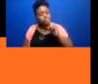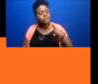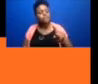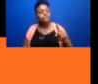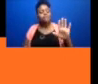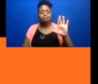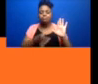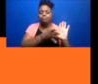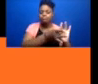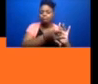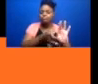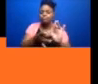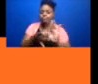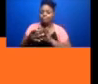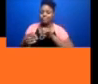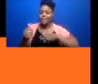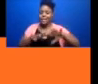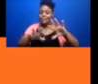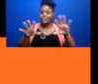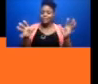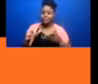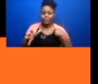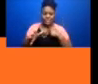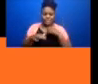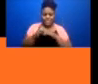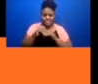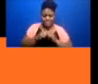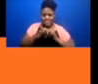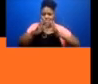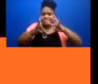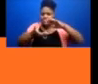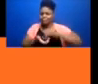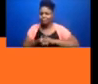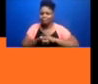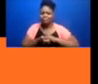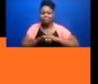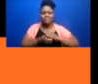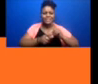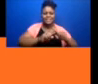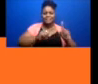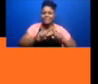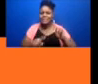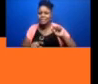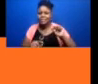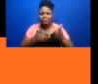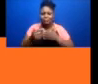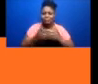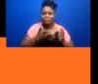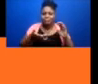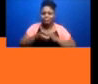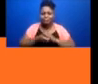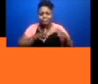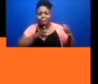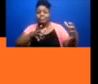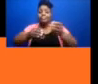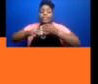Building solidarity across disabilities, continents, and countries is essential if humans